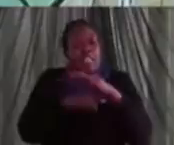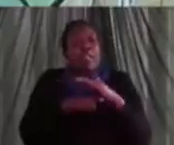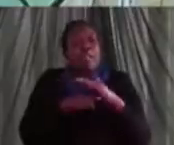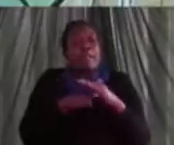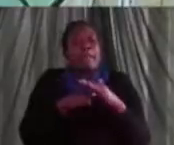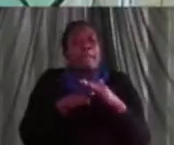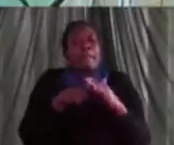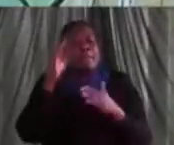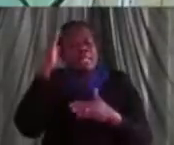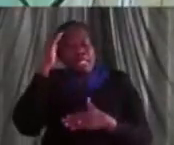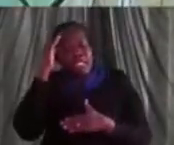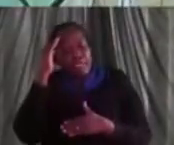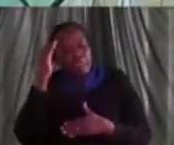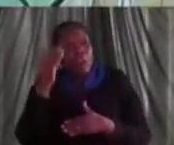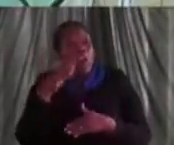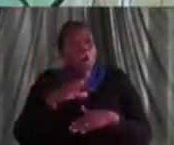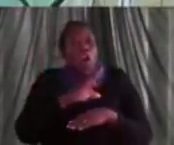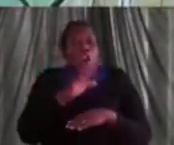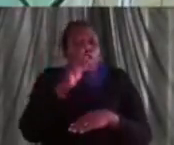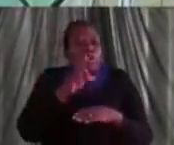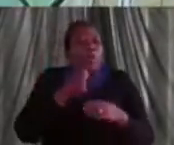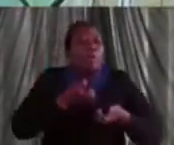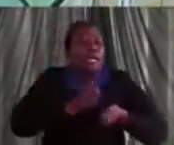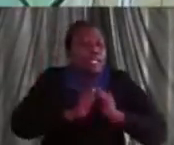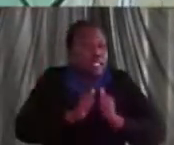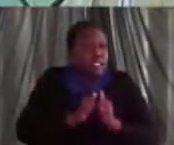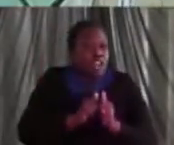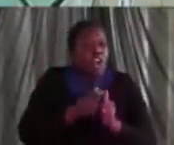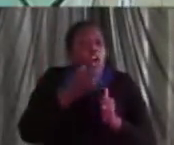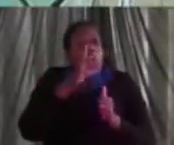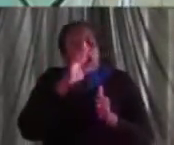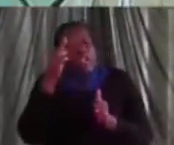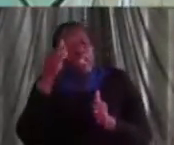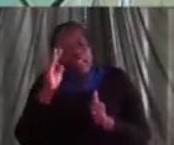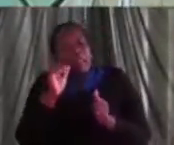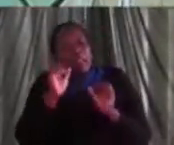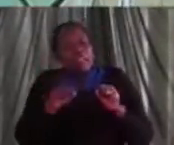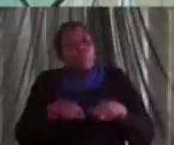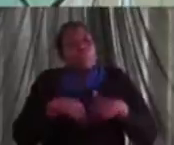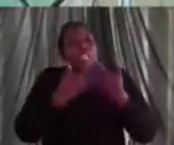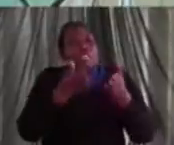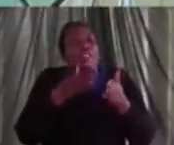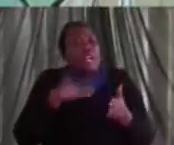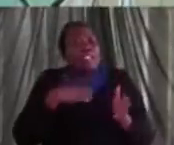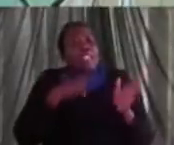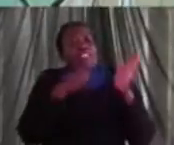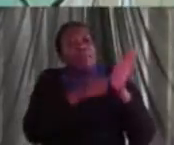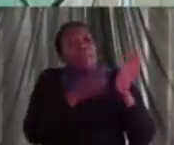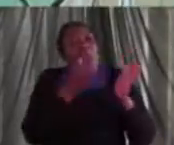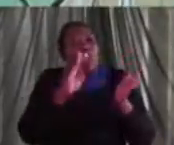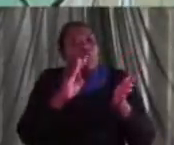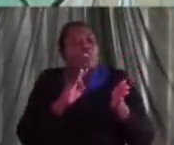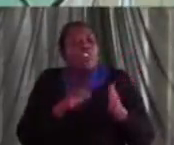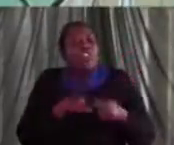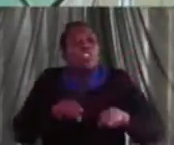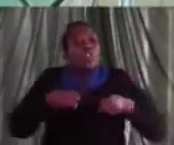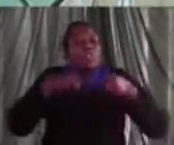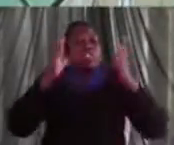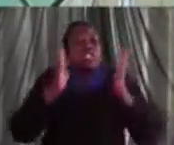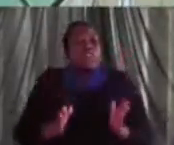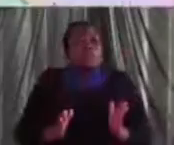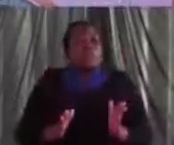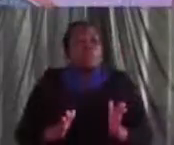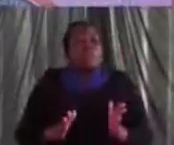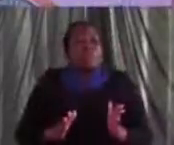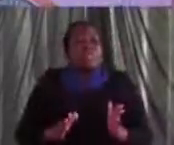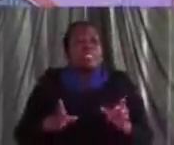us examples of judicial officers, for instance, or judicial staff that you mentor? I have friends